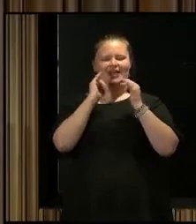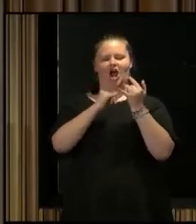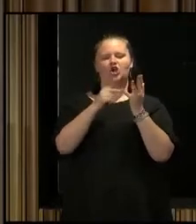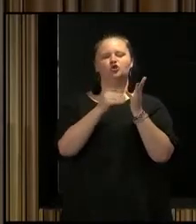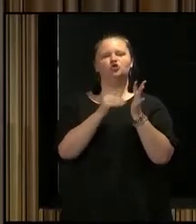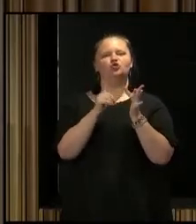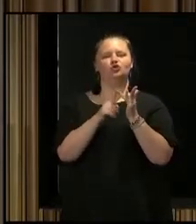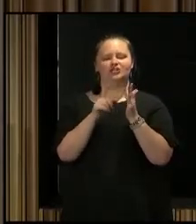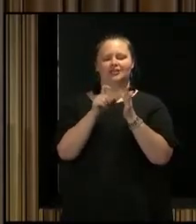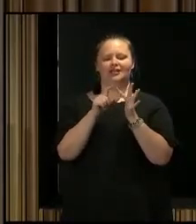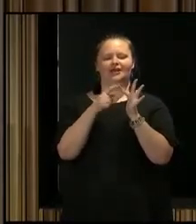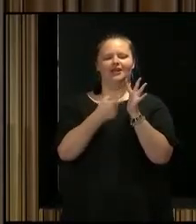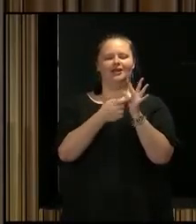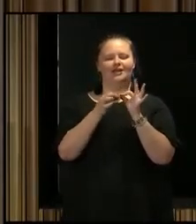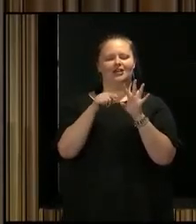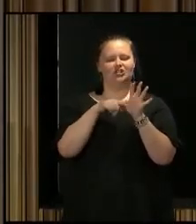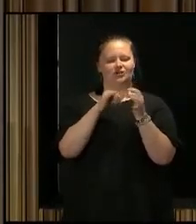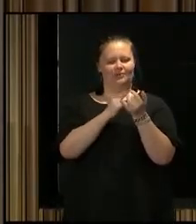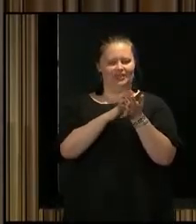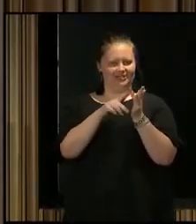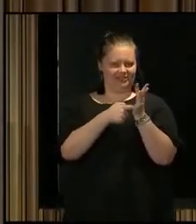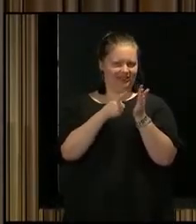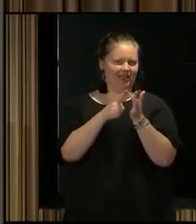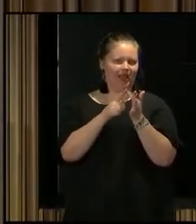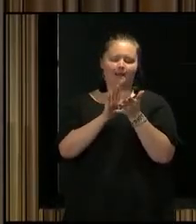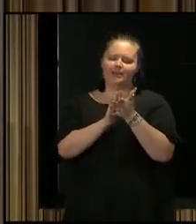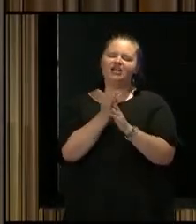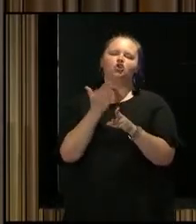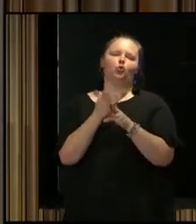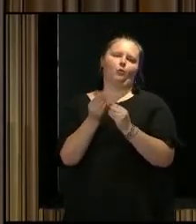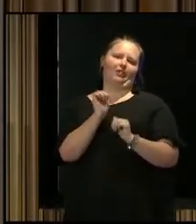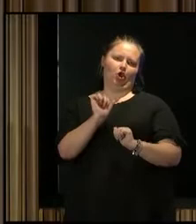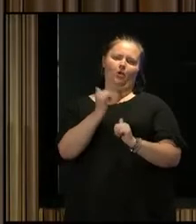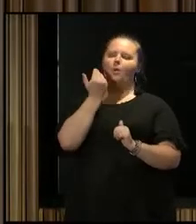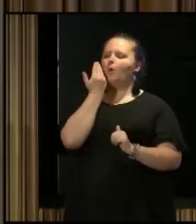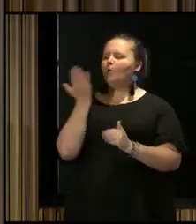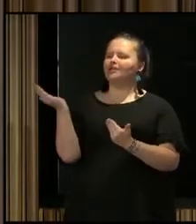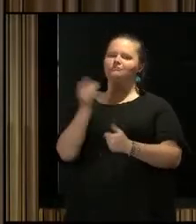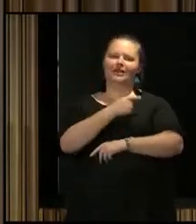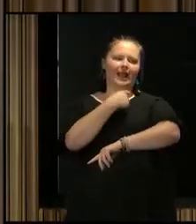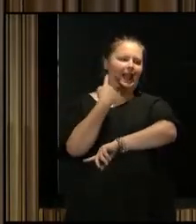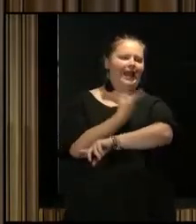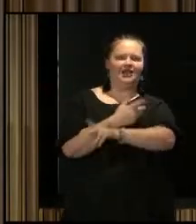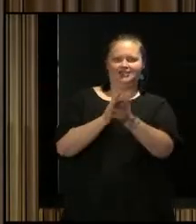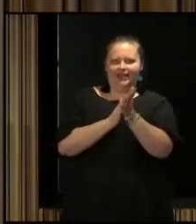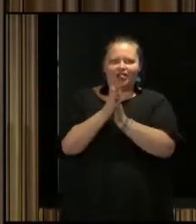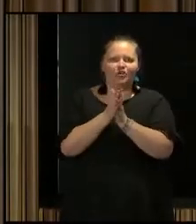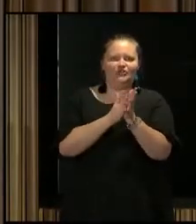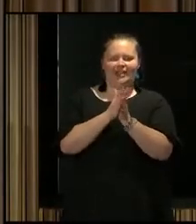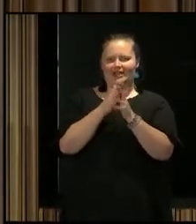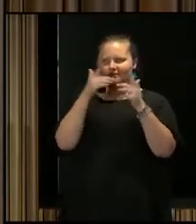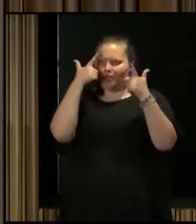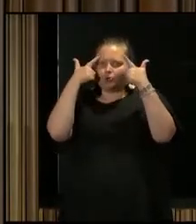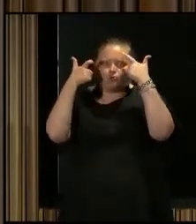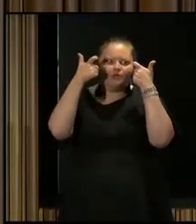had the pleasure of working with Suzi here at QUT, and she always brought the energy, professionalism, enthusiasm and sense of curiosity that you saw